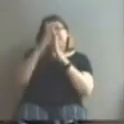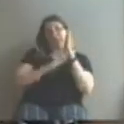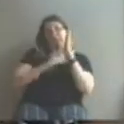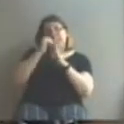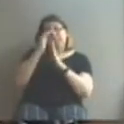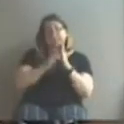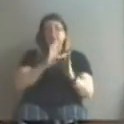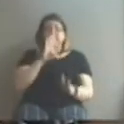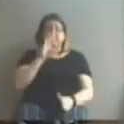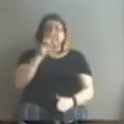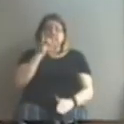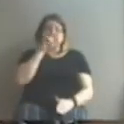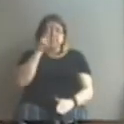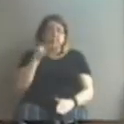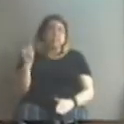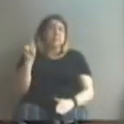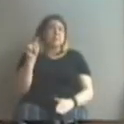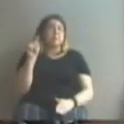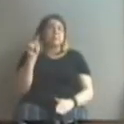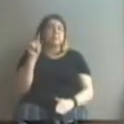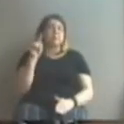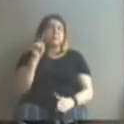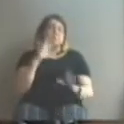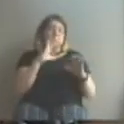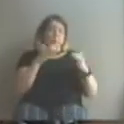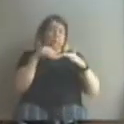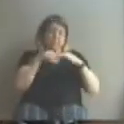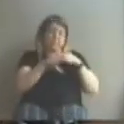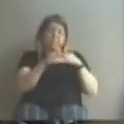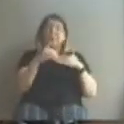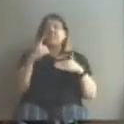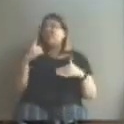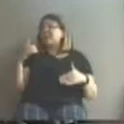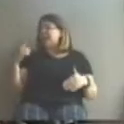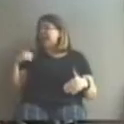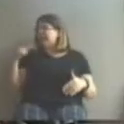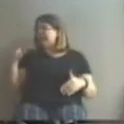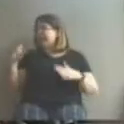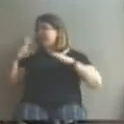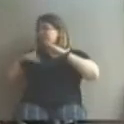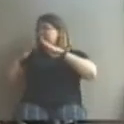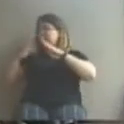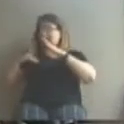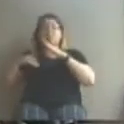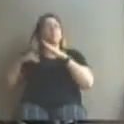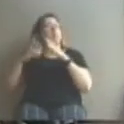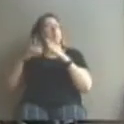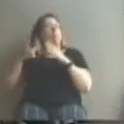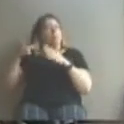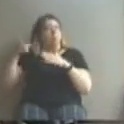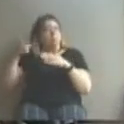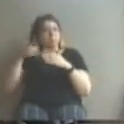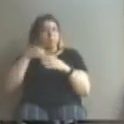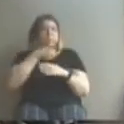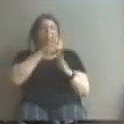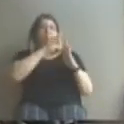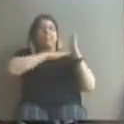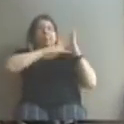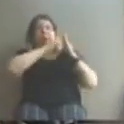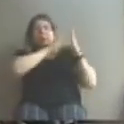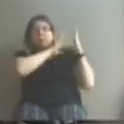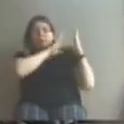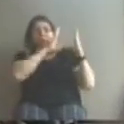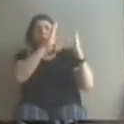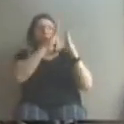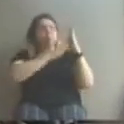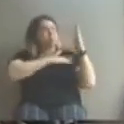When the Blitz crew's coming, you say we need some stuff painted, so the Blitz crew paints a hallway